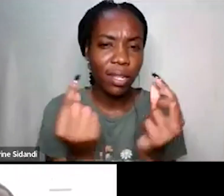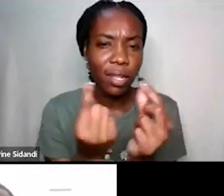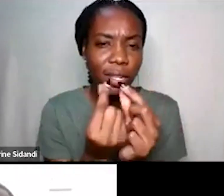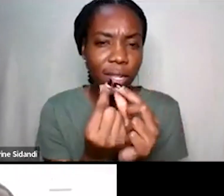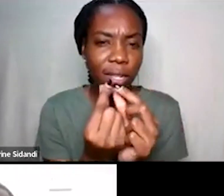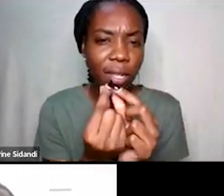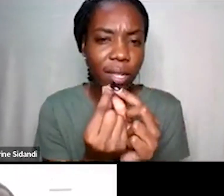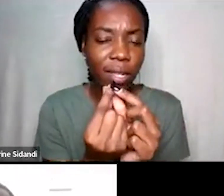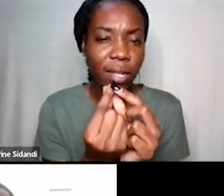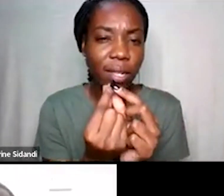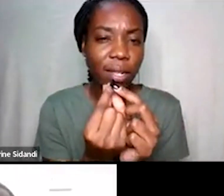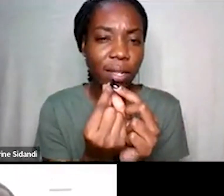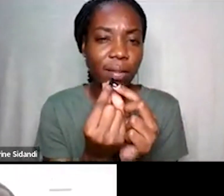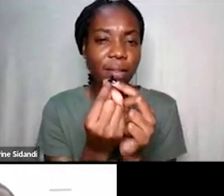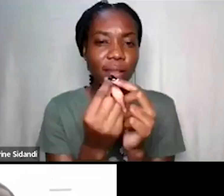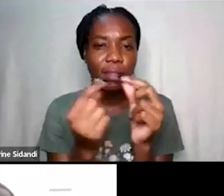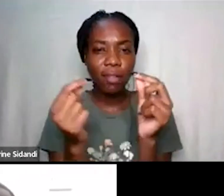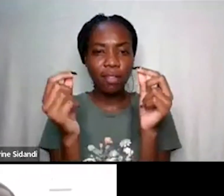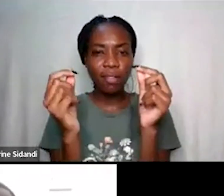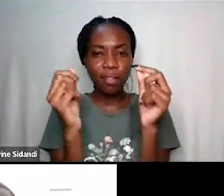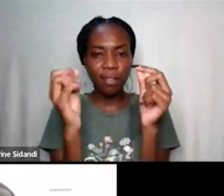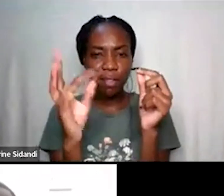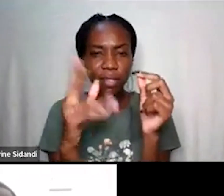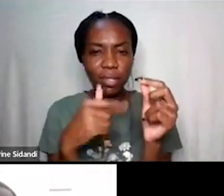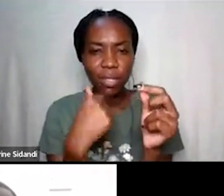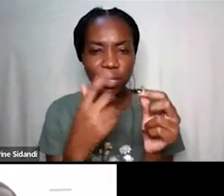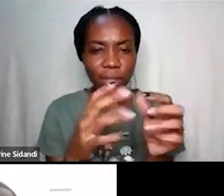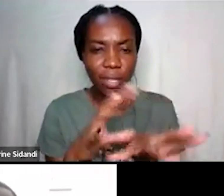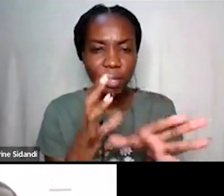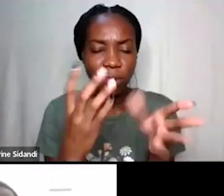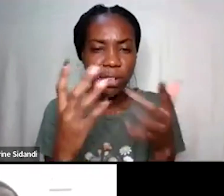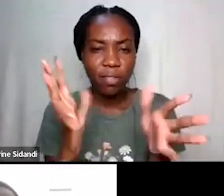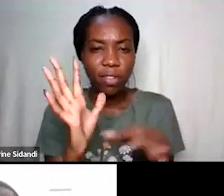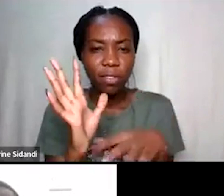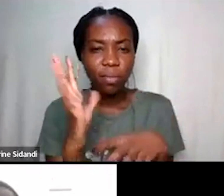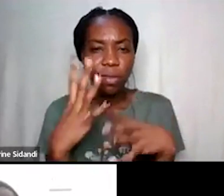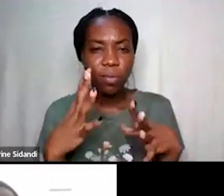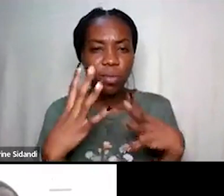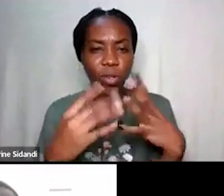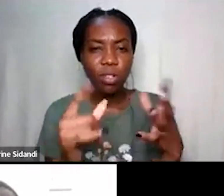Frank says, I got 5 people, that is all. Okay, they have emails,